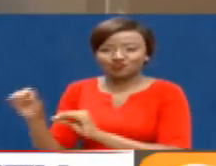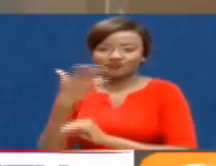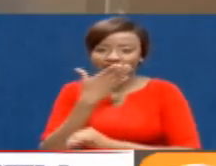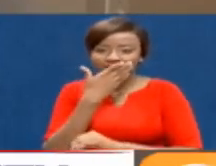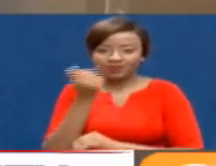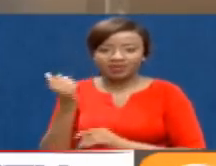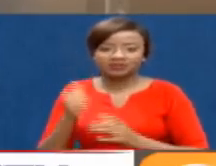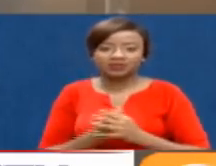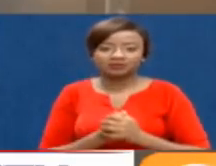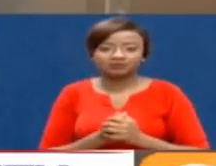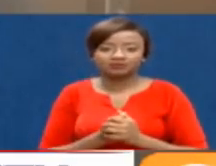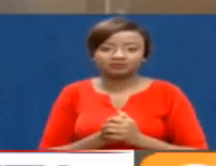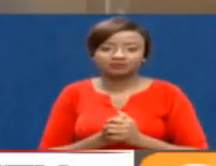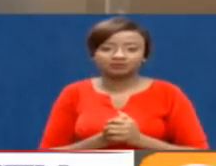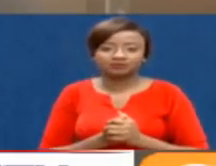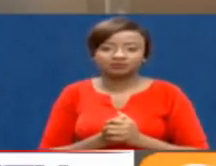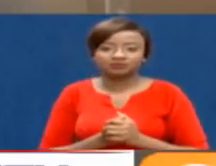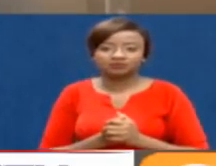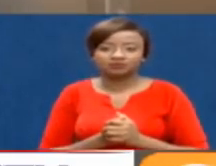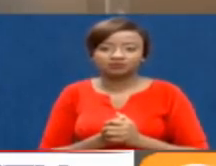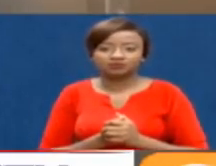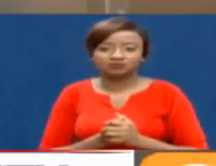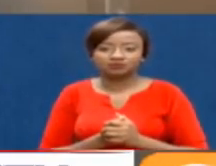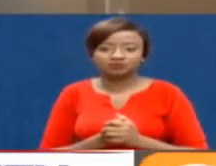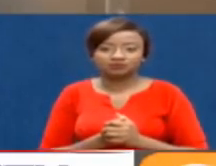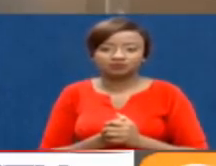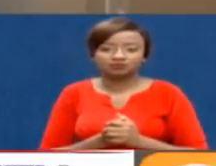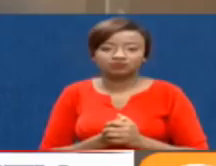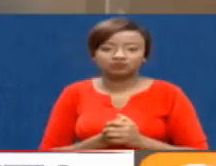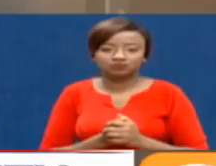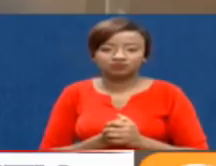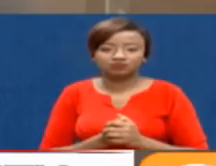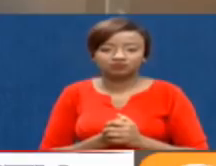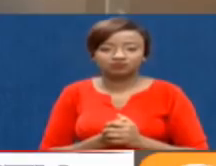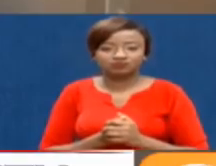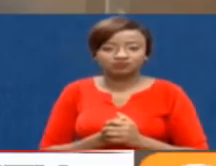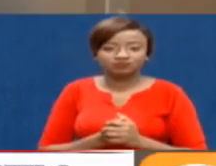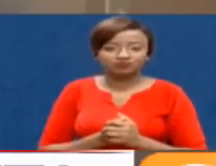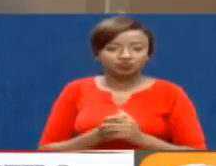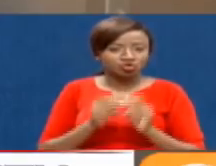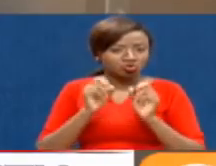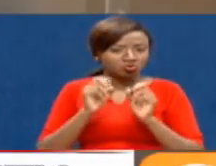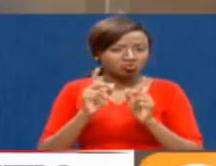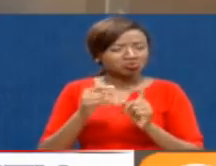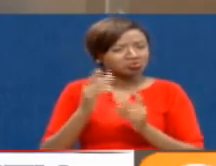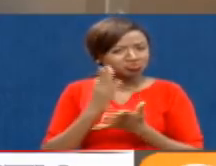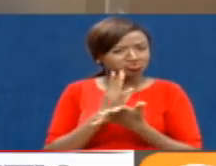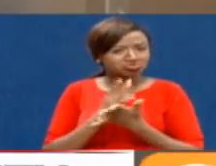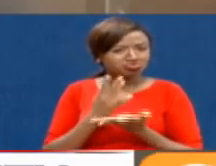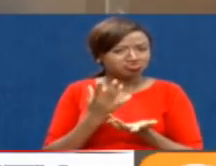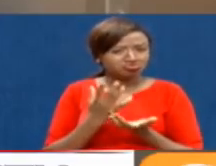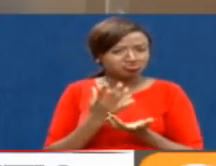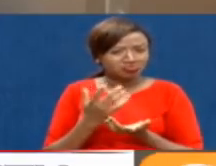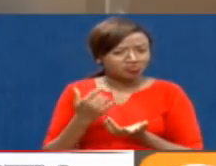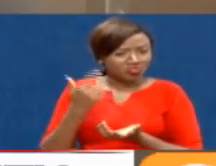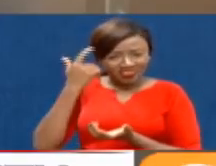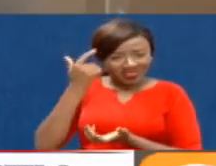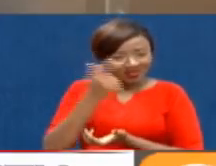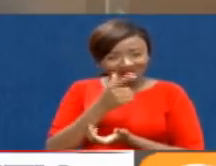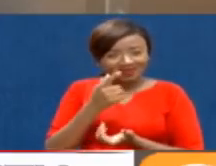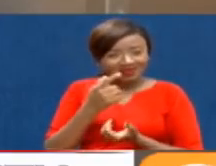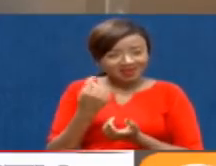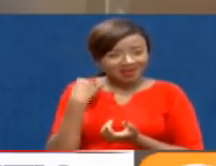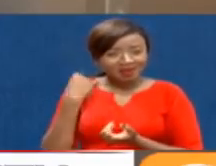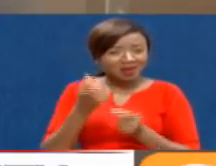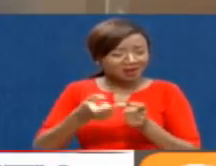other's space all the time. It made sense to step away for a little bit. Unbelievable. And, you know, we didn't see those numbers. I didn't anticipate for them to